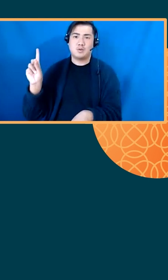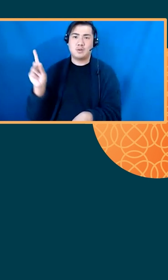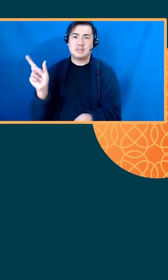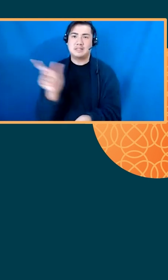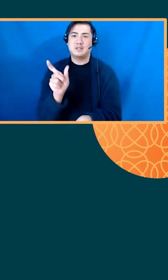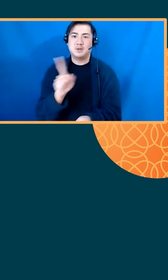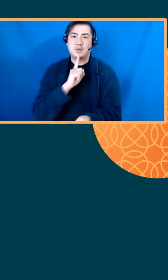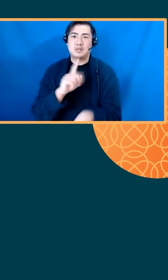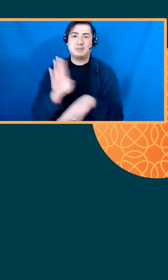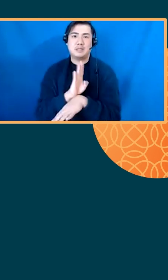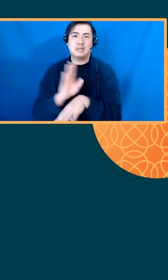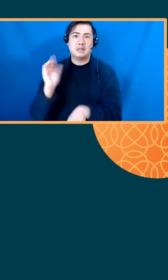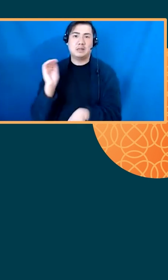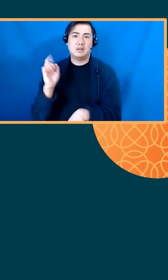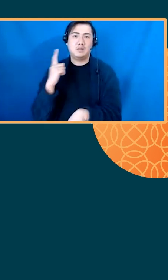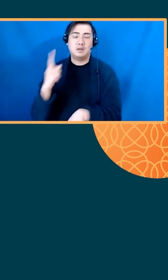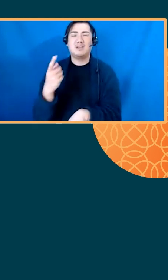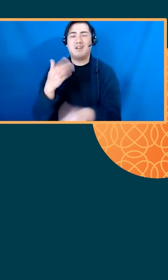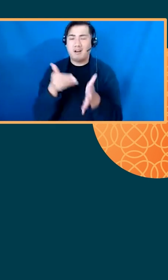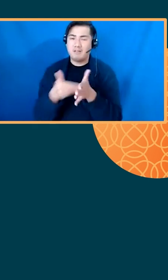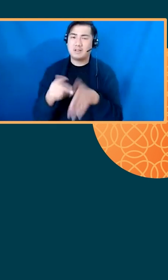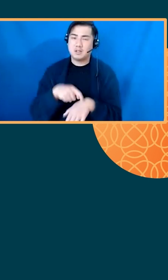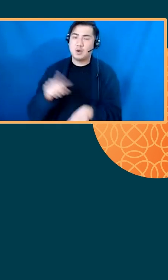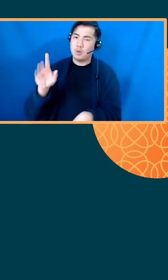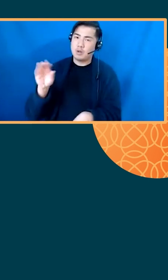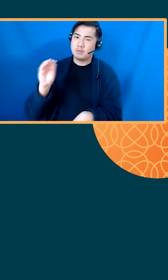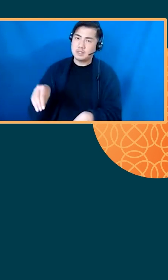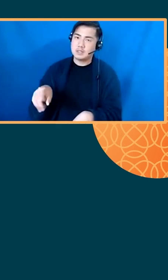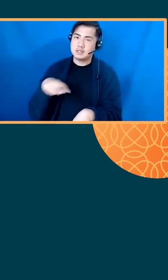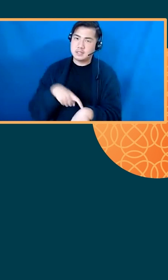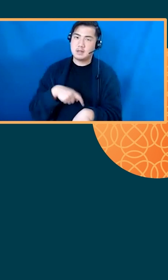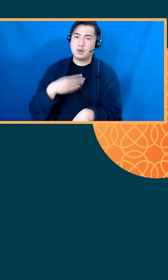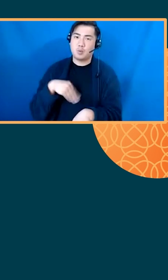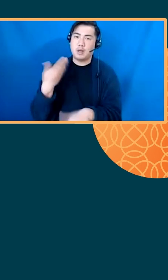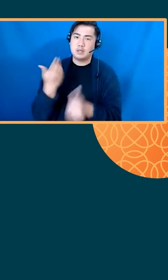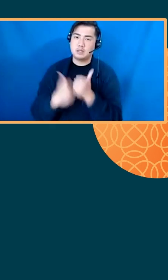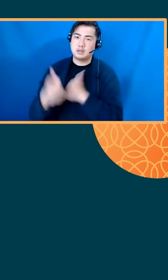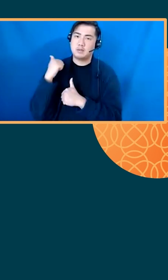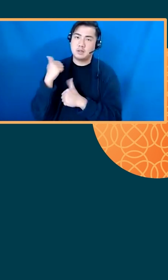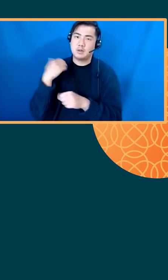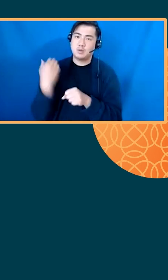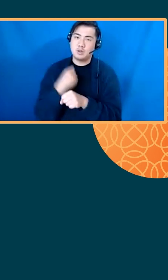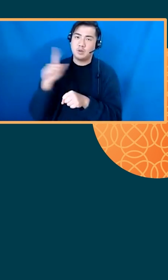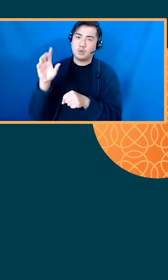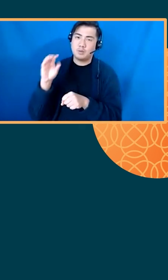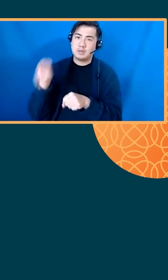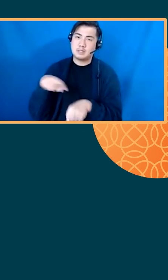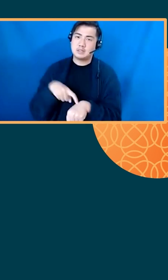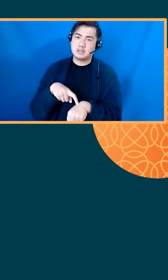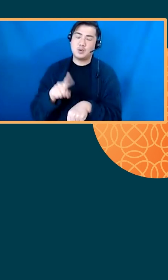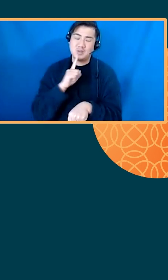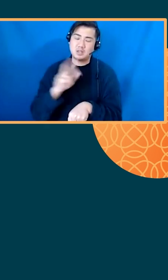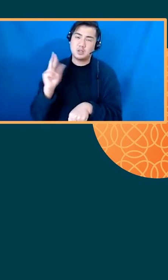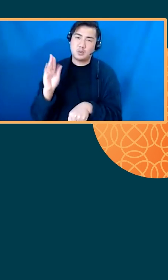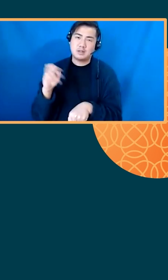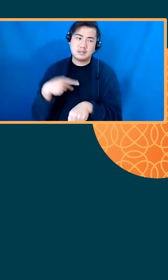Actually, like white supremacy wins 100% of the time. It's a rare day that white supremacy isn't winning. So white supremacy